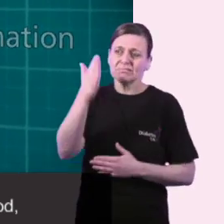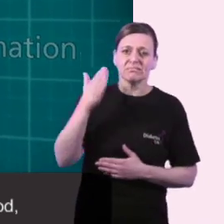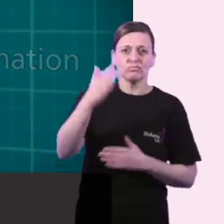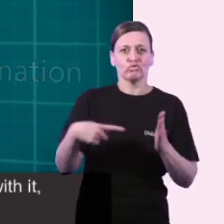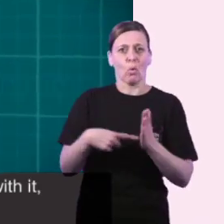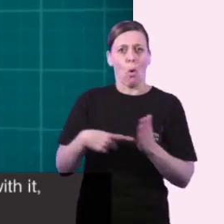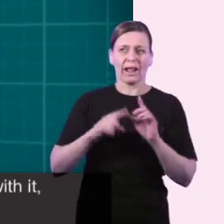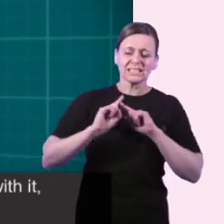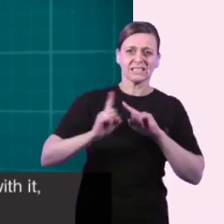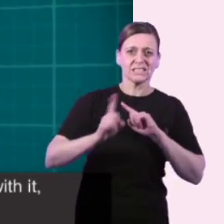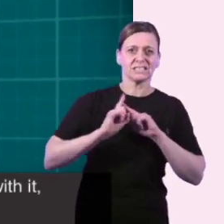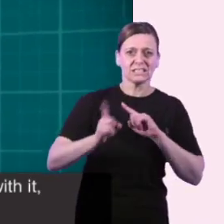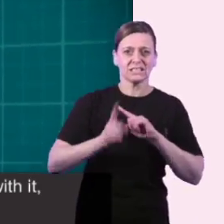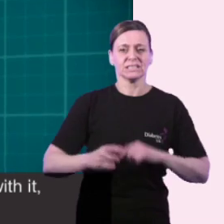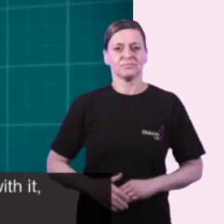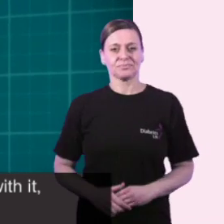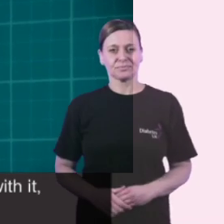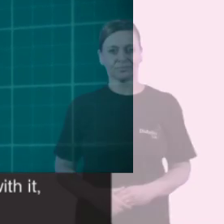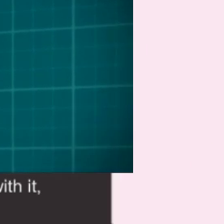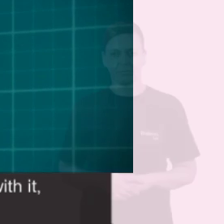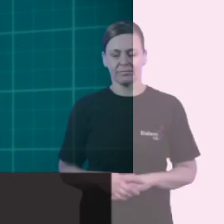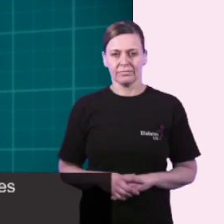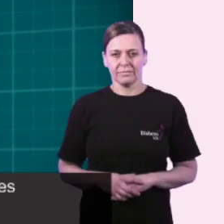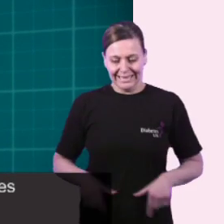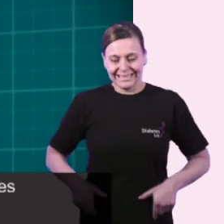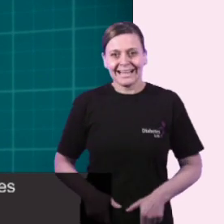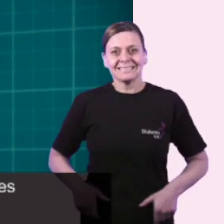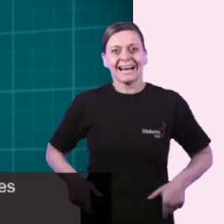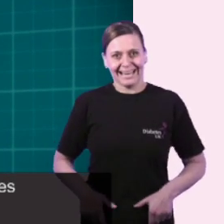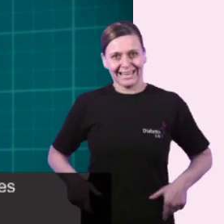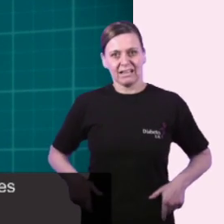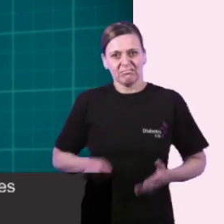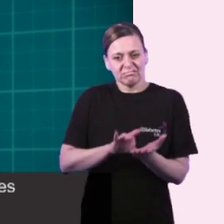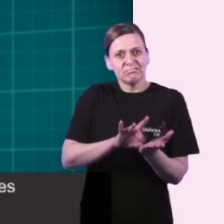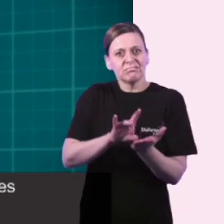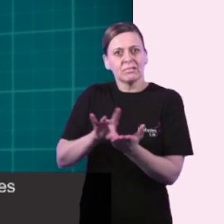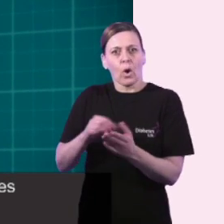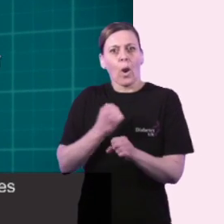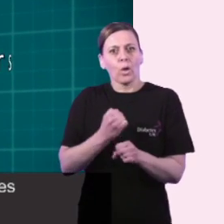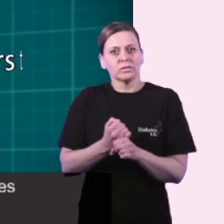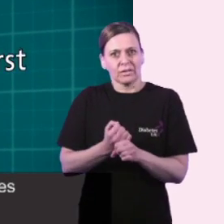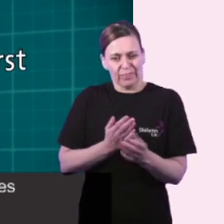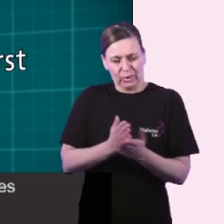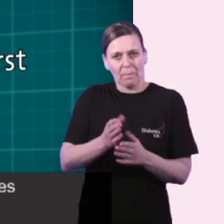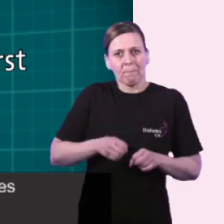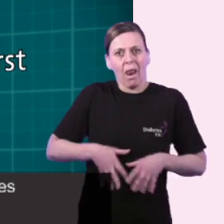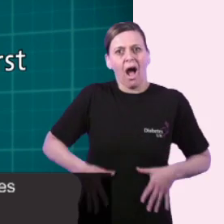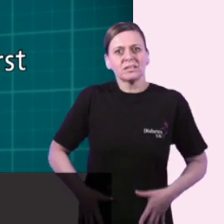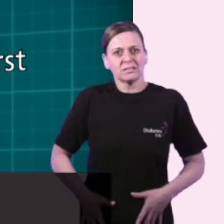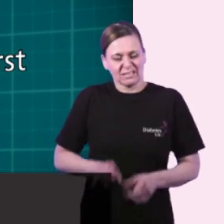they also take a lot of water with it so the person with diabetes will get very thirsty.